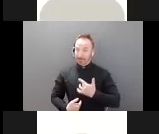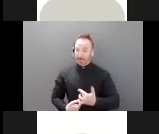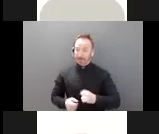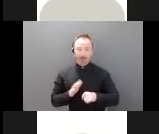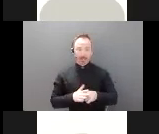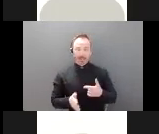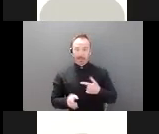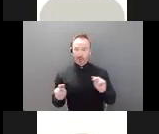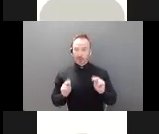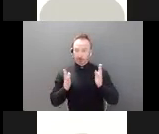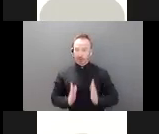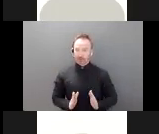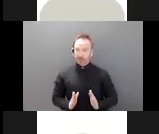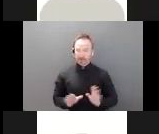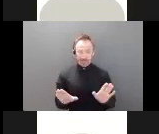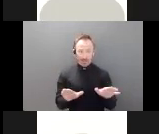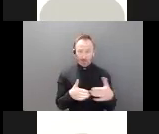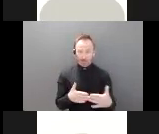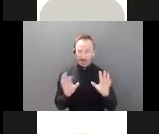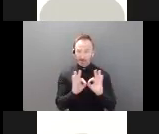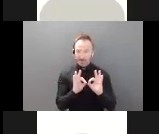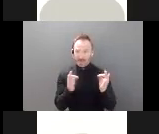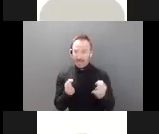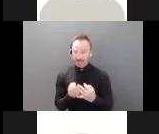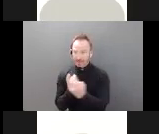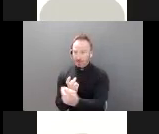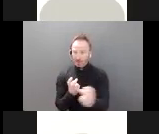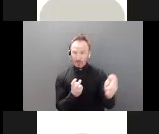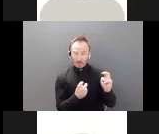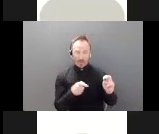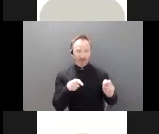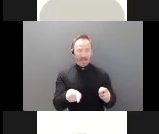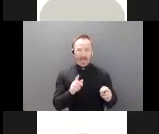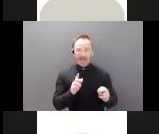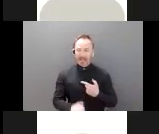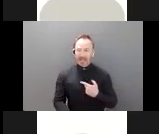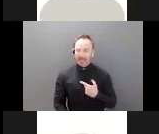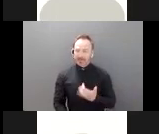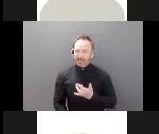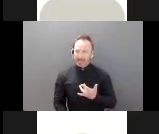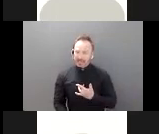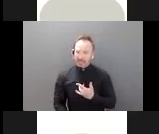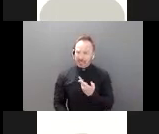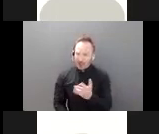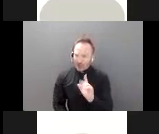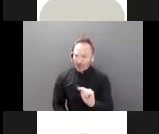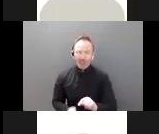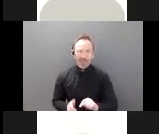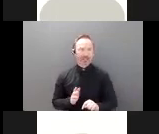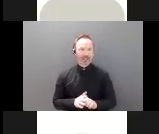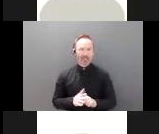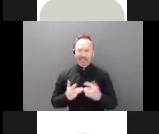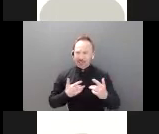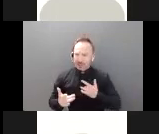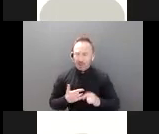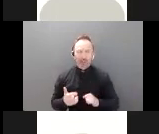of family members who are hurting and worried and frustrated, and have concerns and genuine fear for what may happen